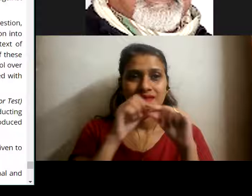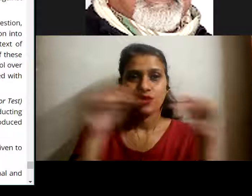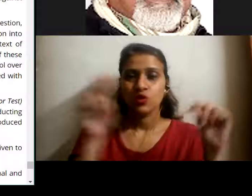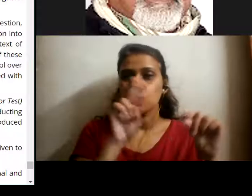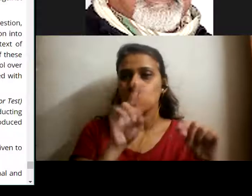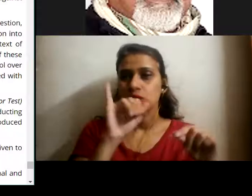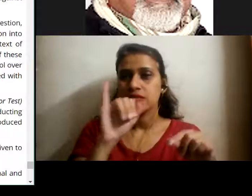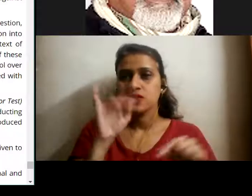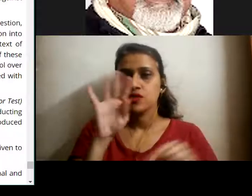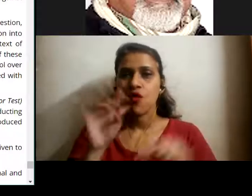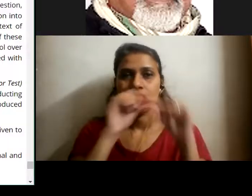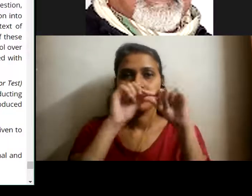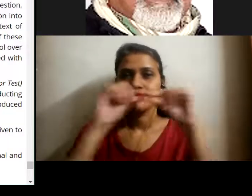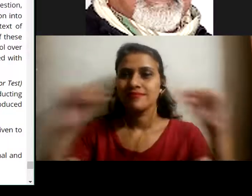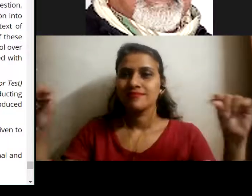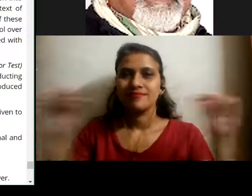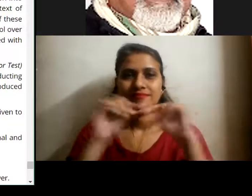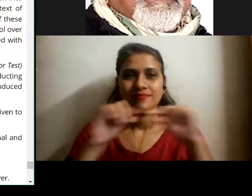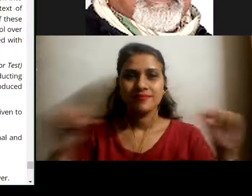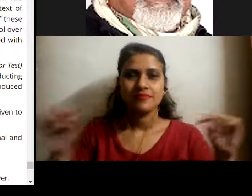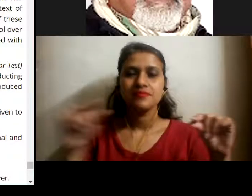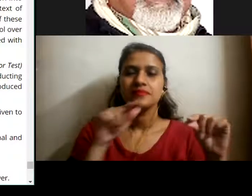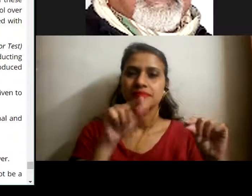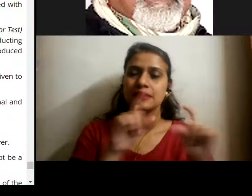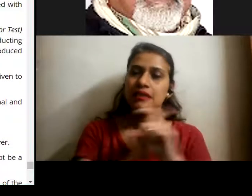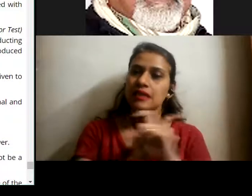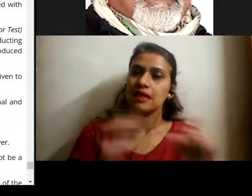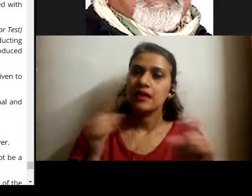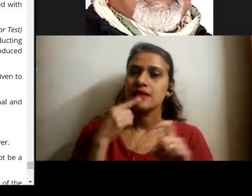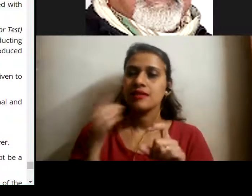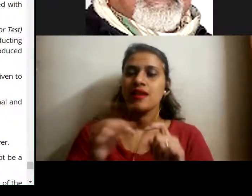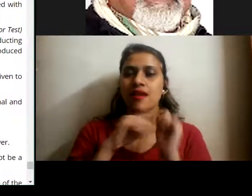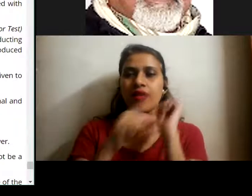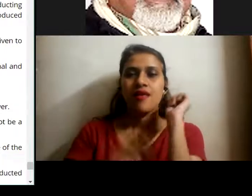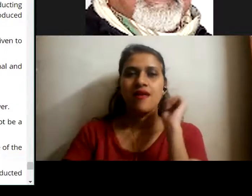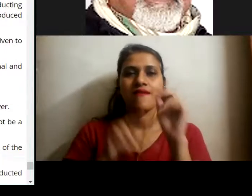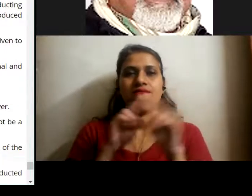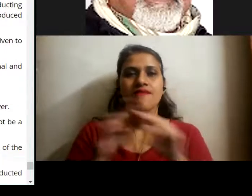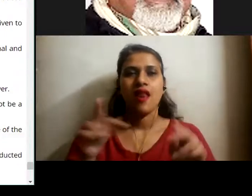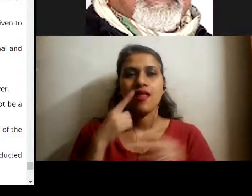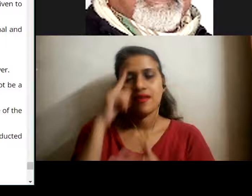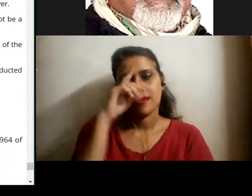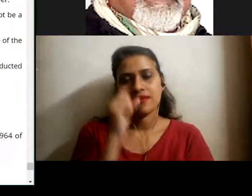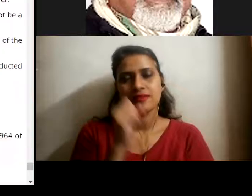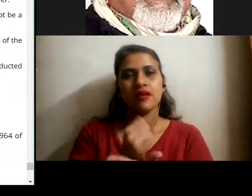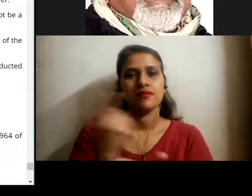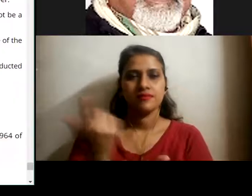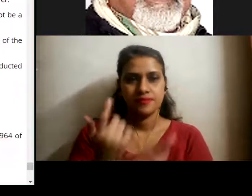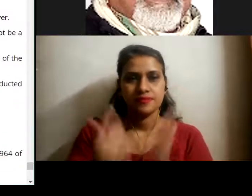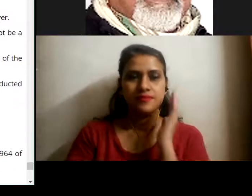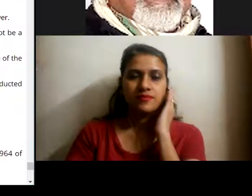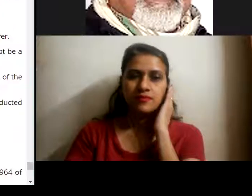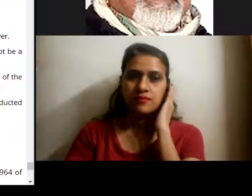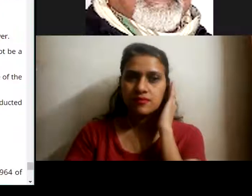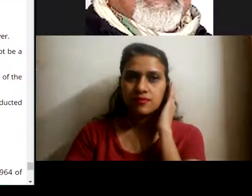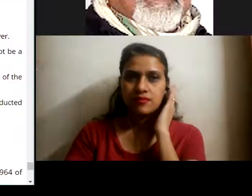here, you can take a sigh of relief and say that from here onwards you can figure out what the verdict was.